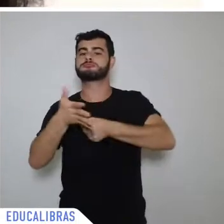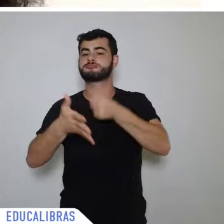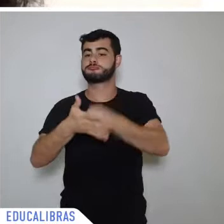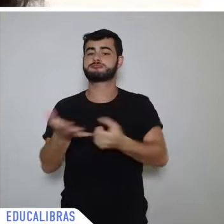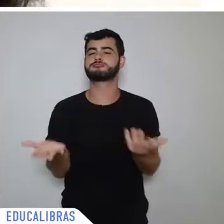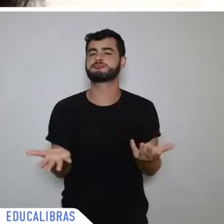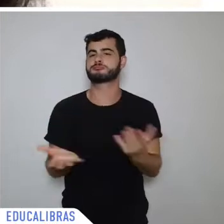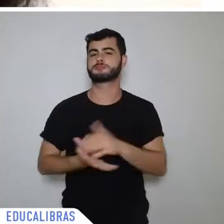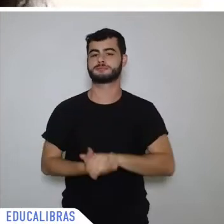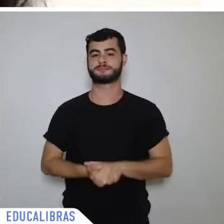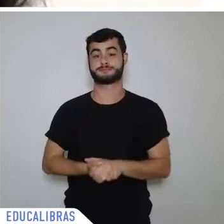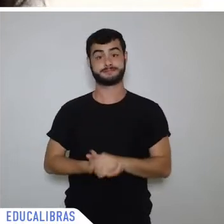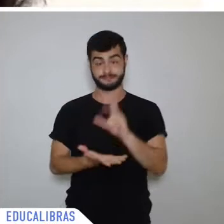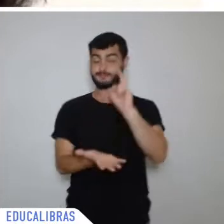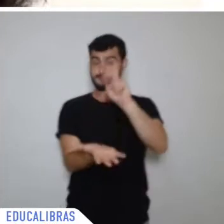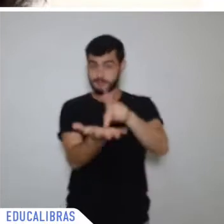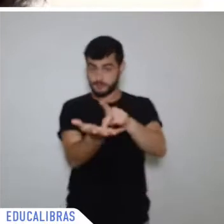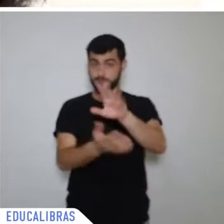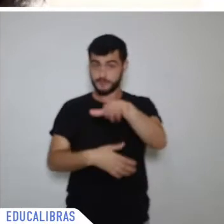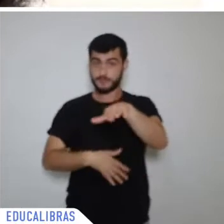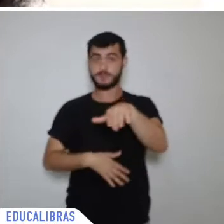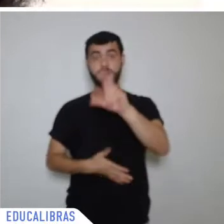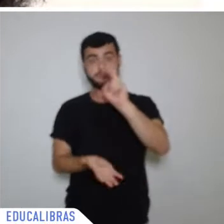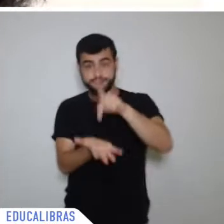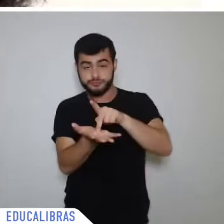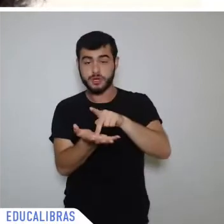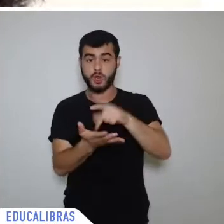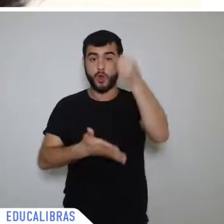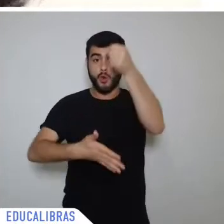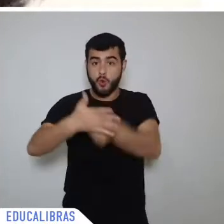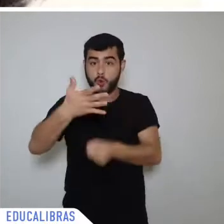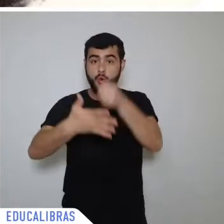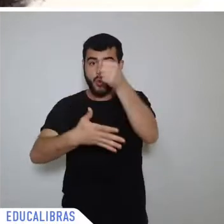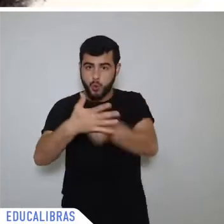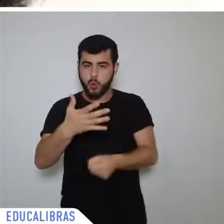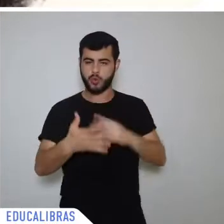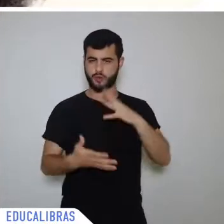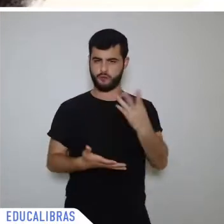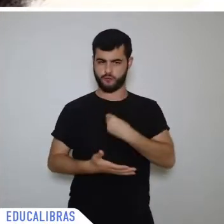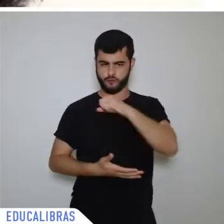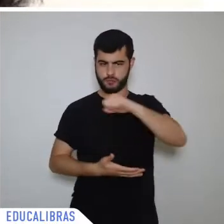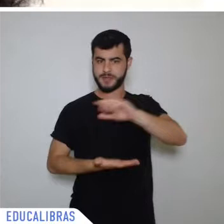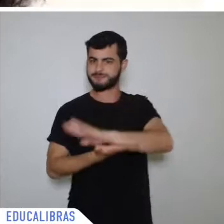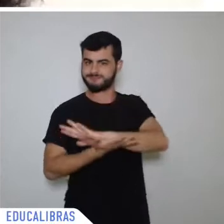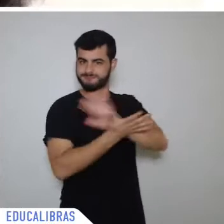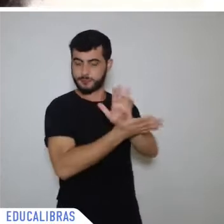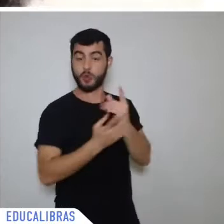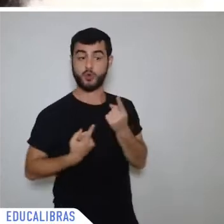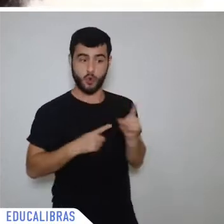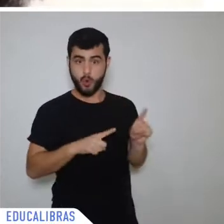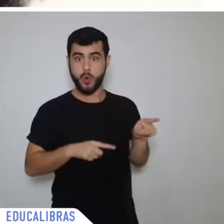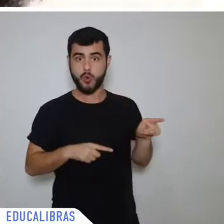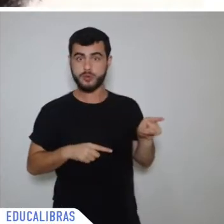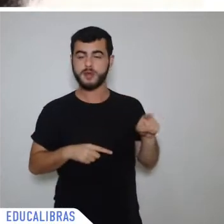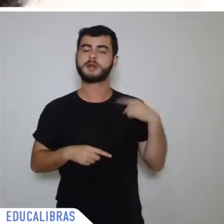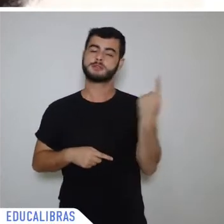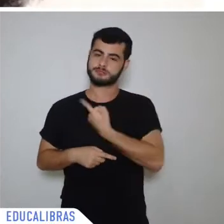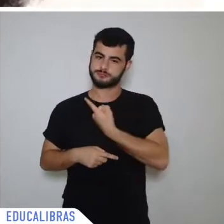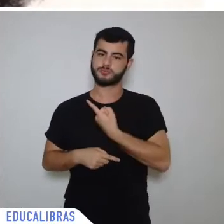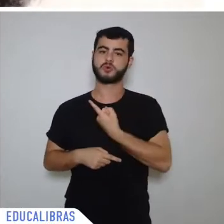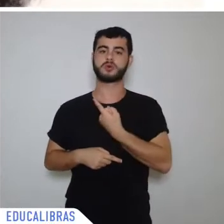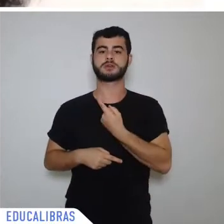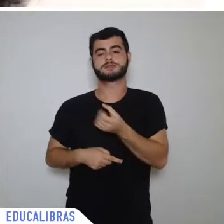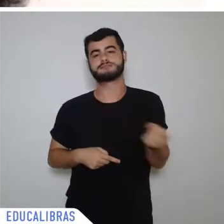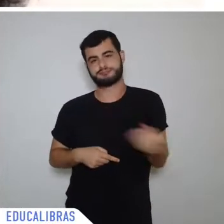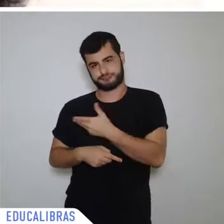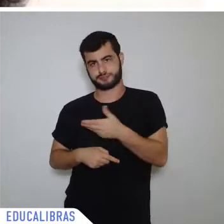In fact, the fight against transphobia has to be part of the day-to-day life. We are a country that is pretty